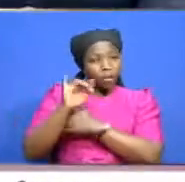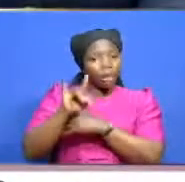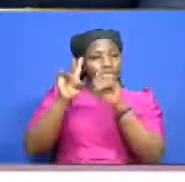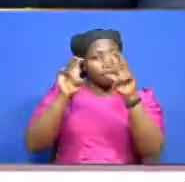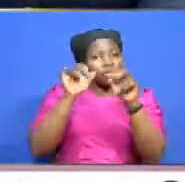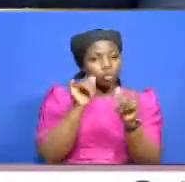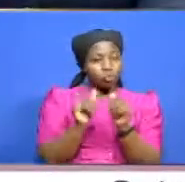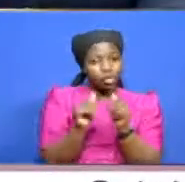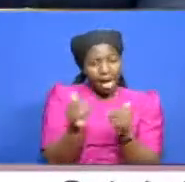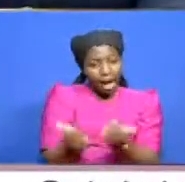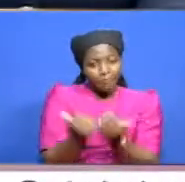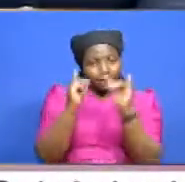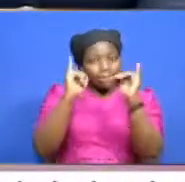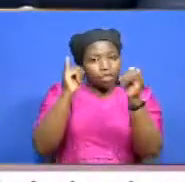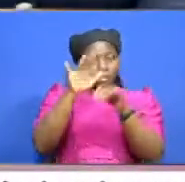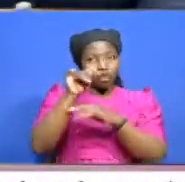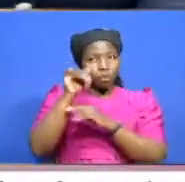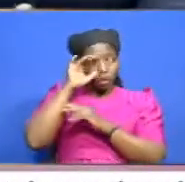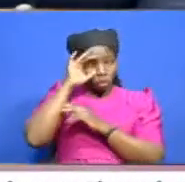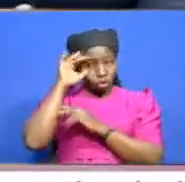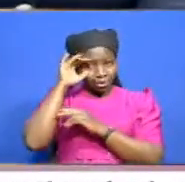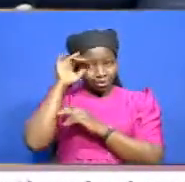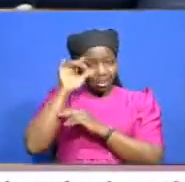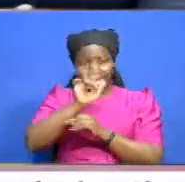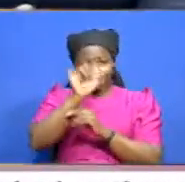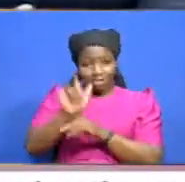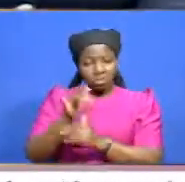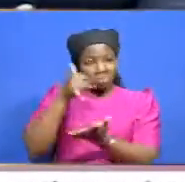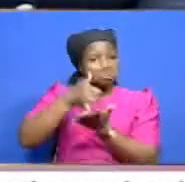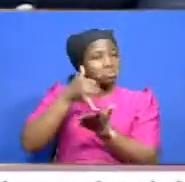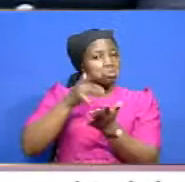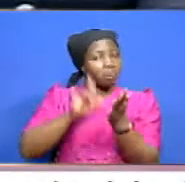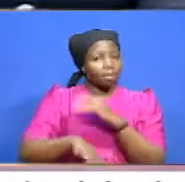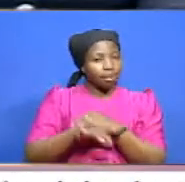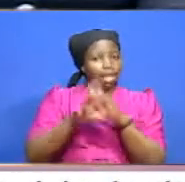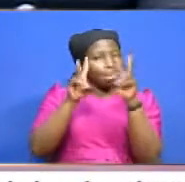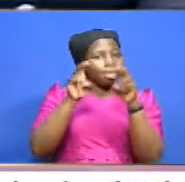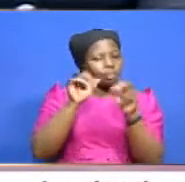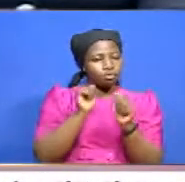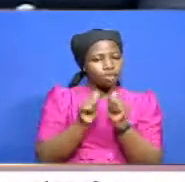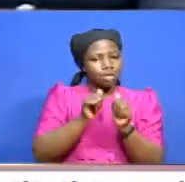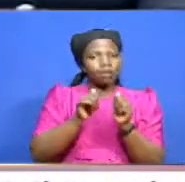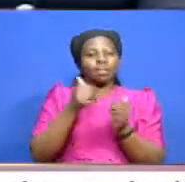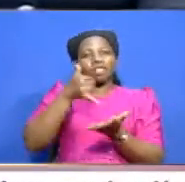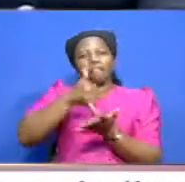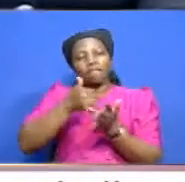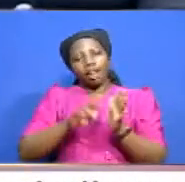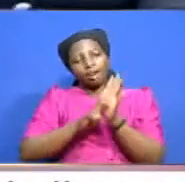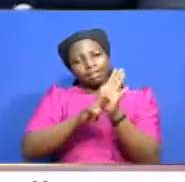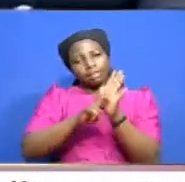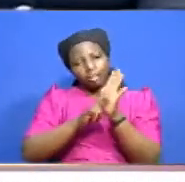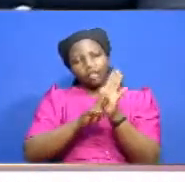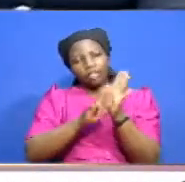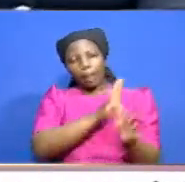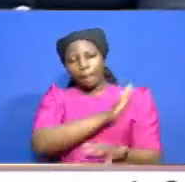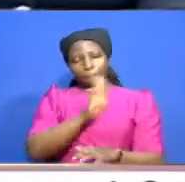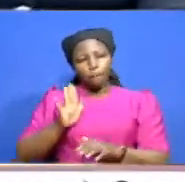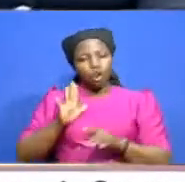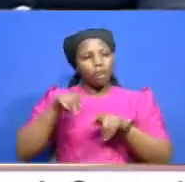shaping the news coming from the coastal region include an issue that touched on representatives of the Board of Management at